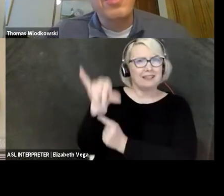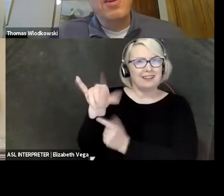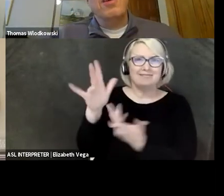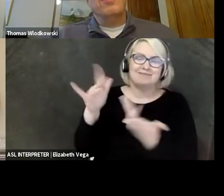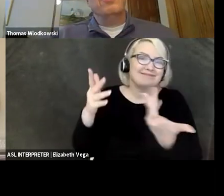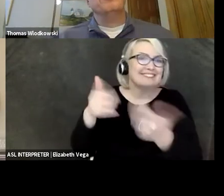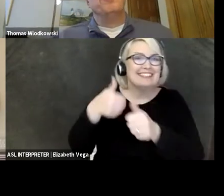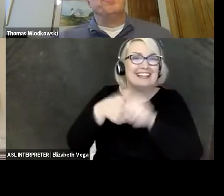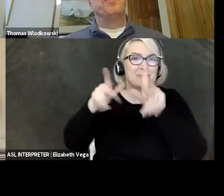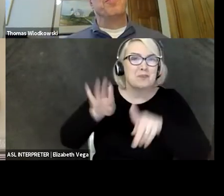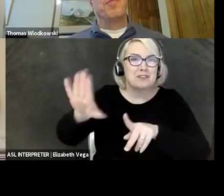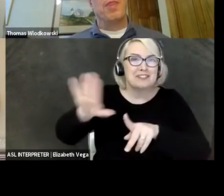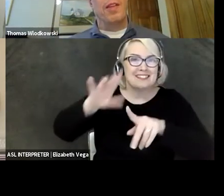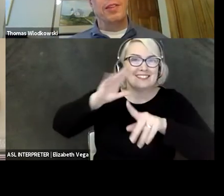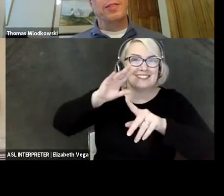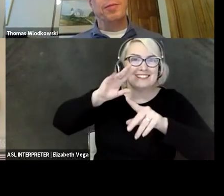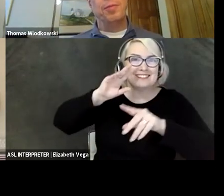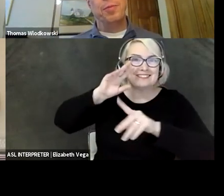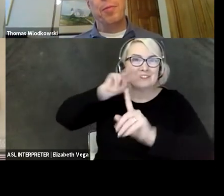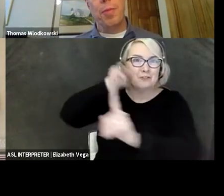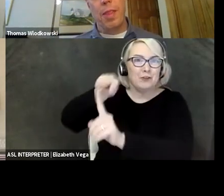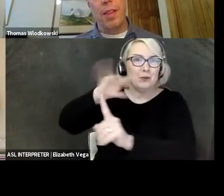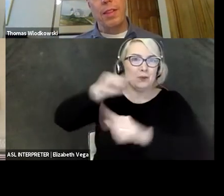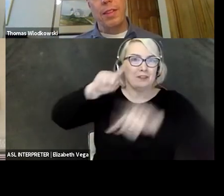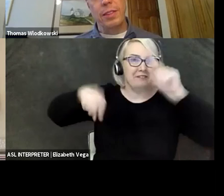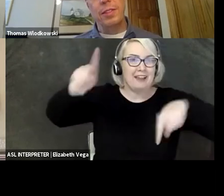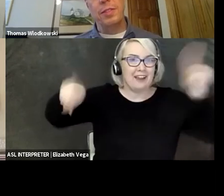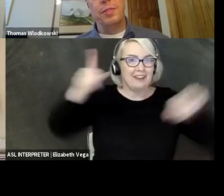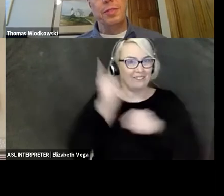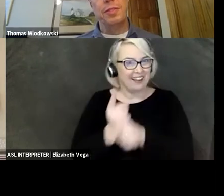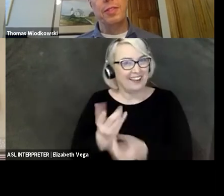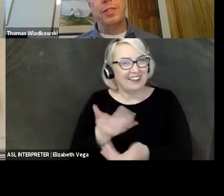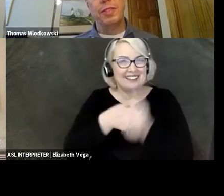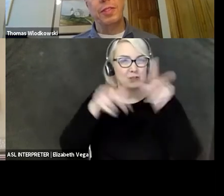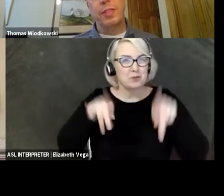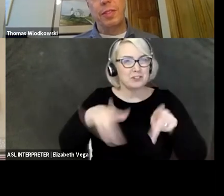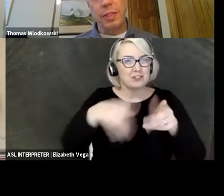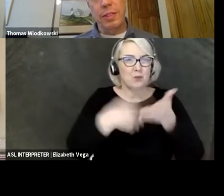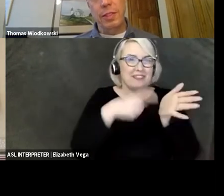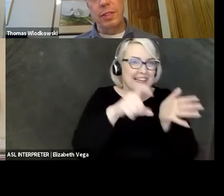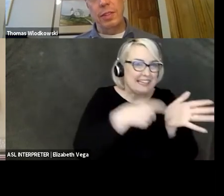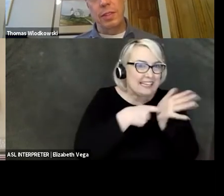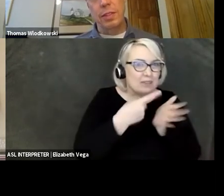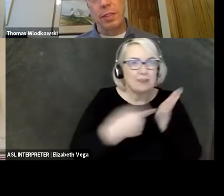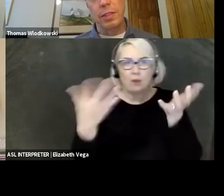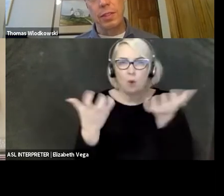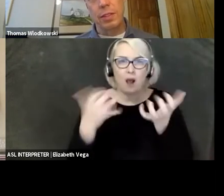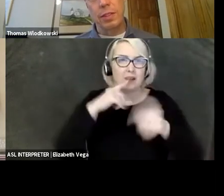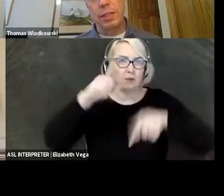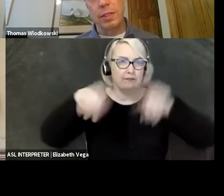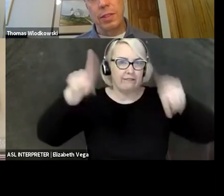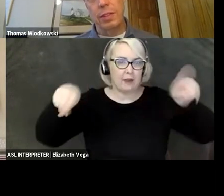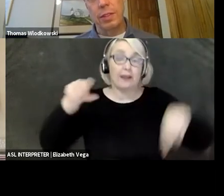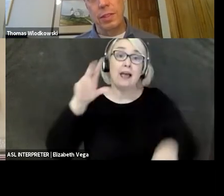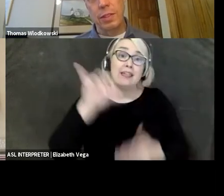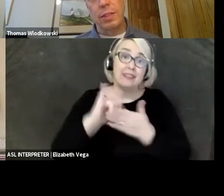audio description, I think people's needs and what they desire can vary. And I think feedback is really